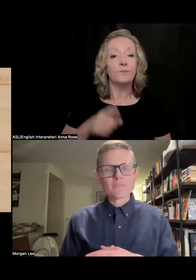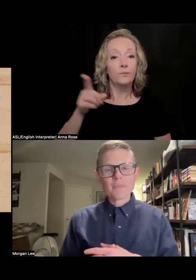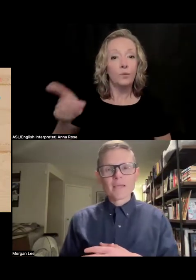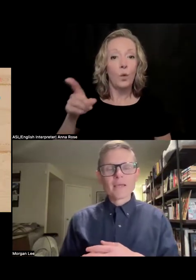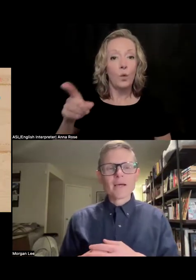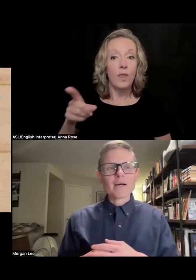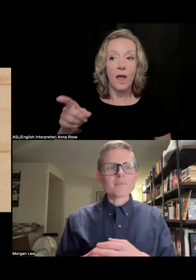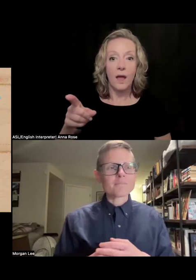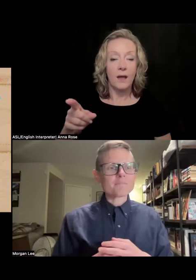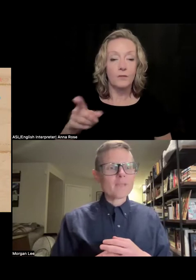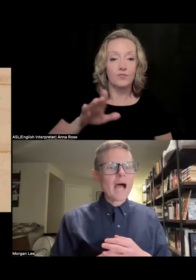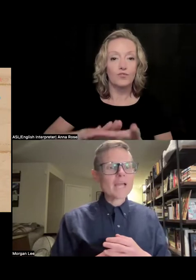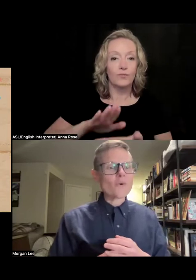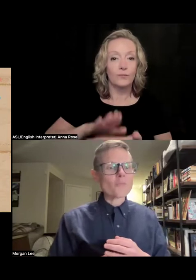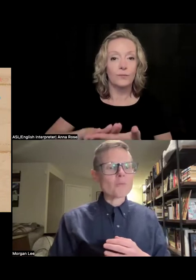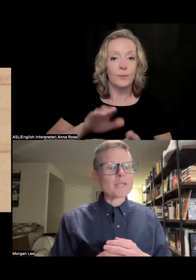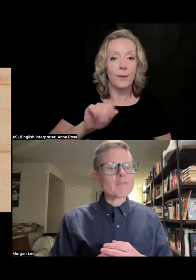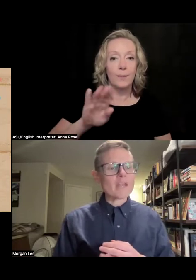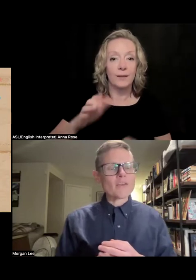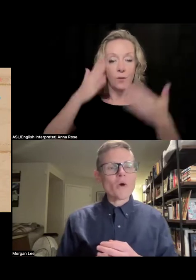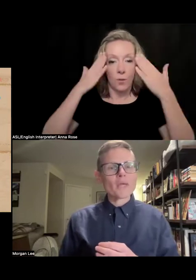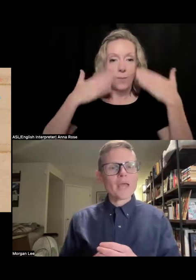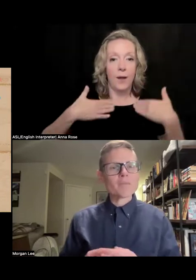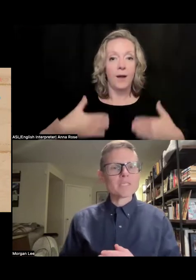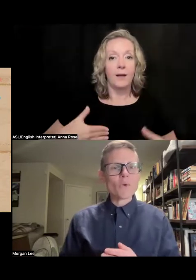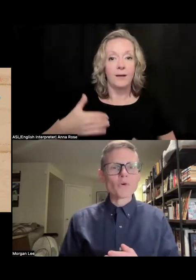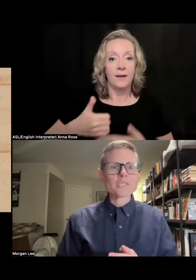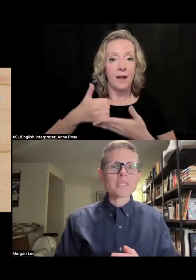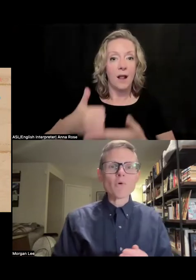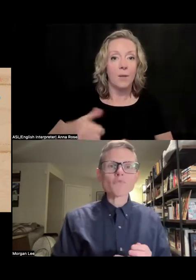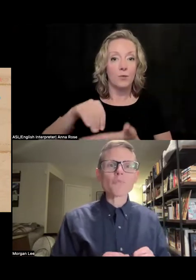students. I don't believe that knowing